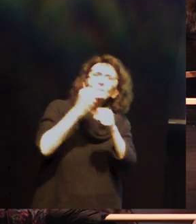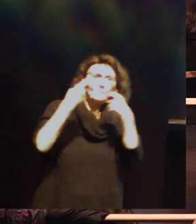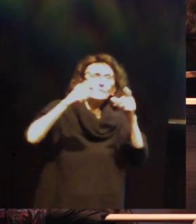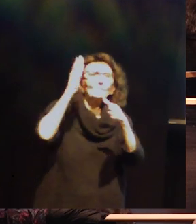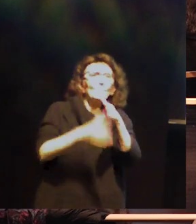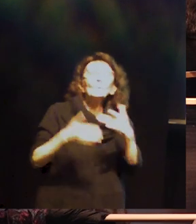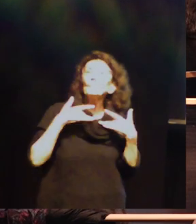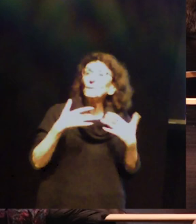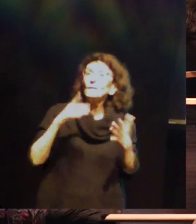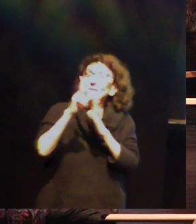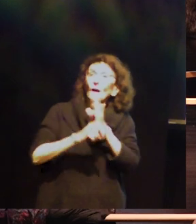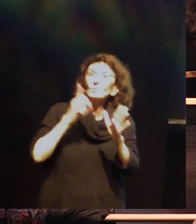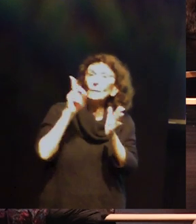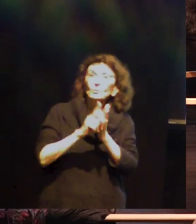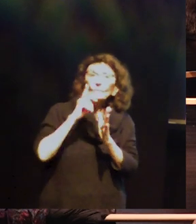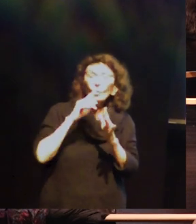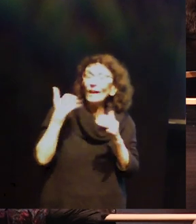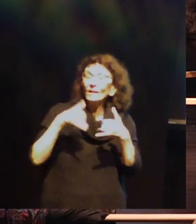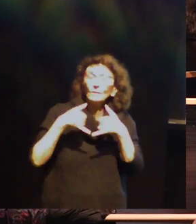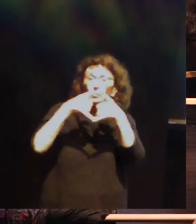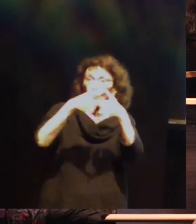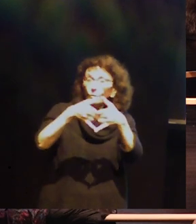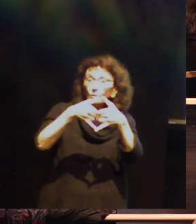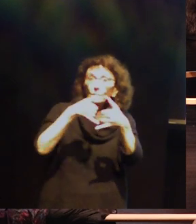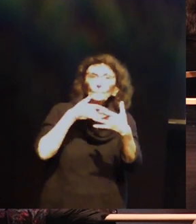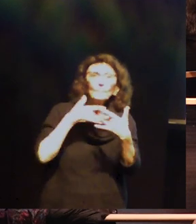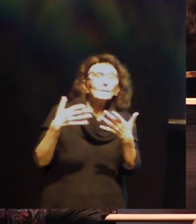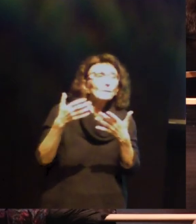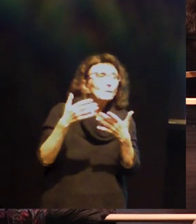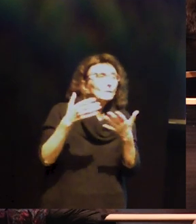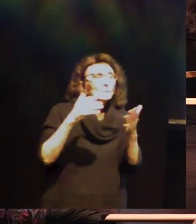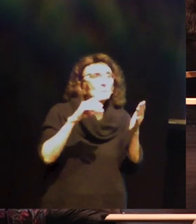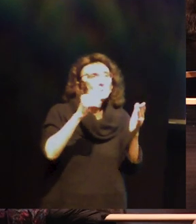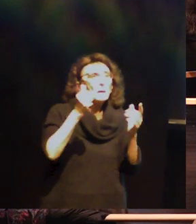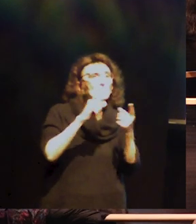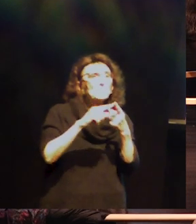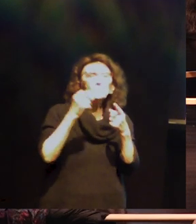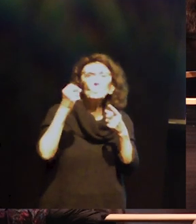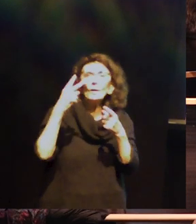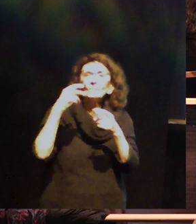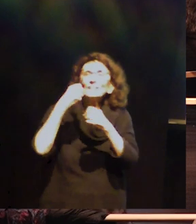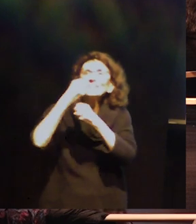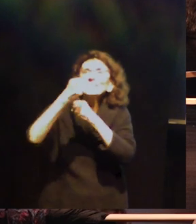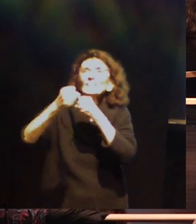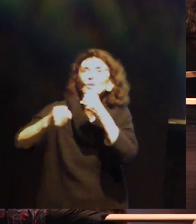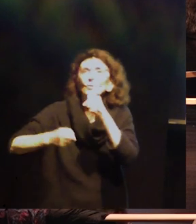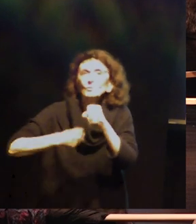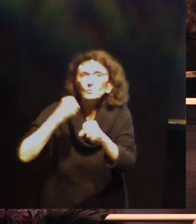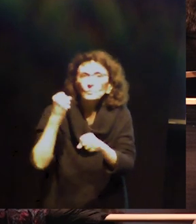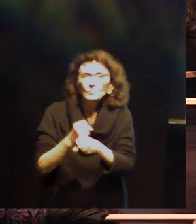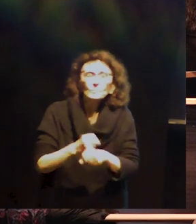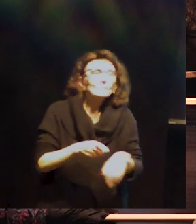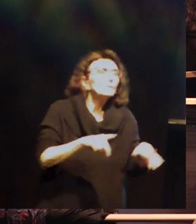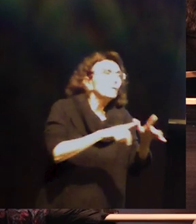average documentary that's up for an Emmy or any kind of industry award is anywhere from 10 to 12 years. By the time, from beginning